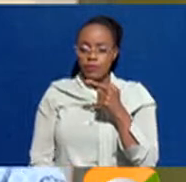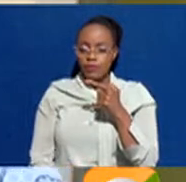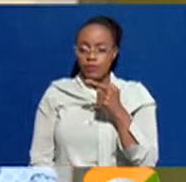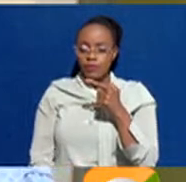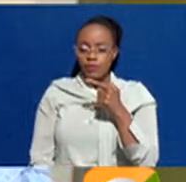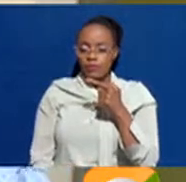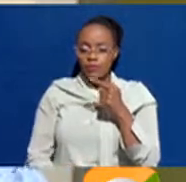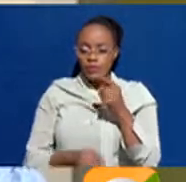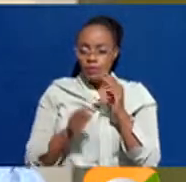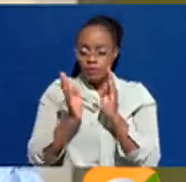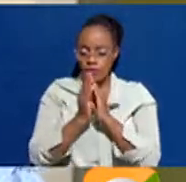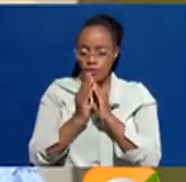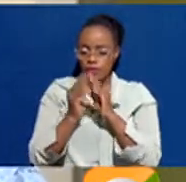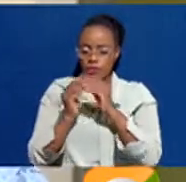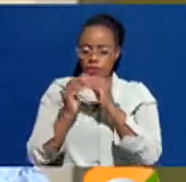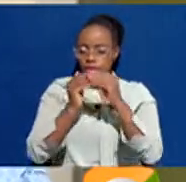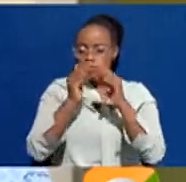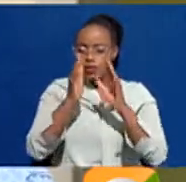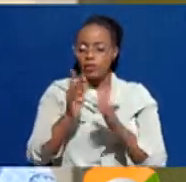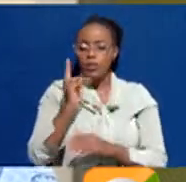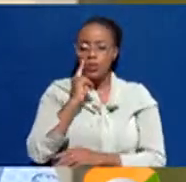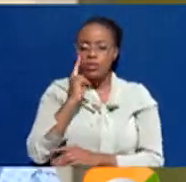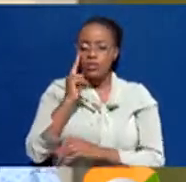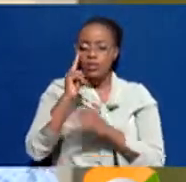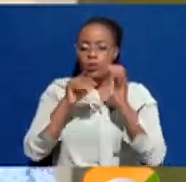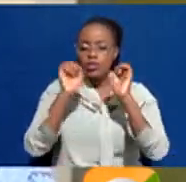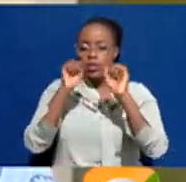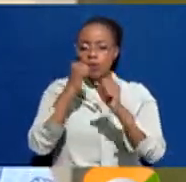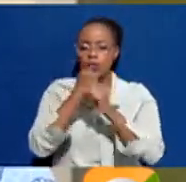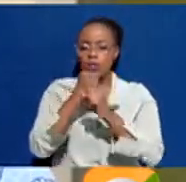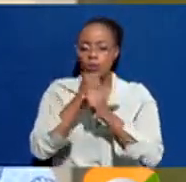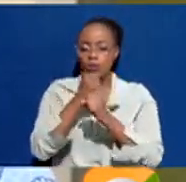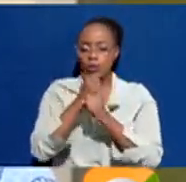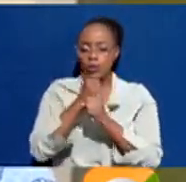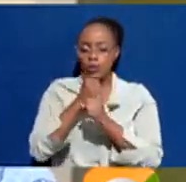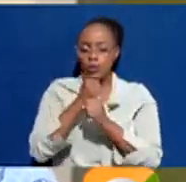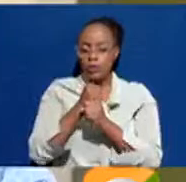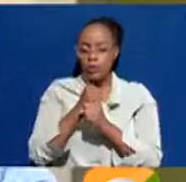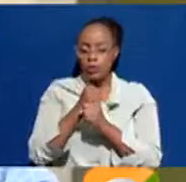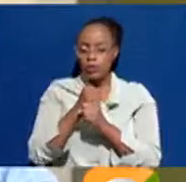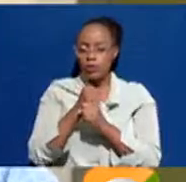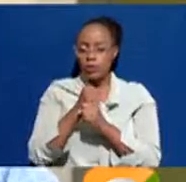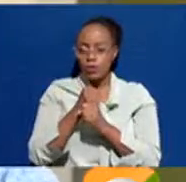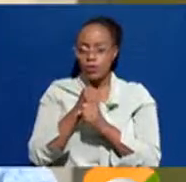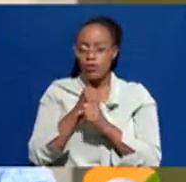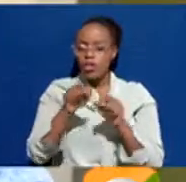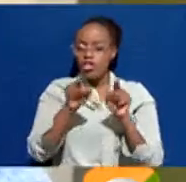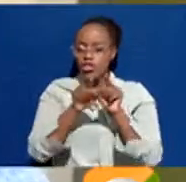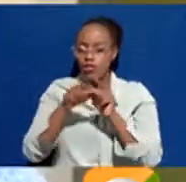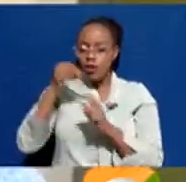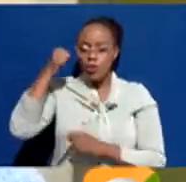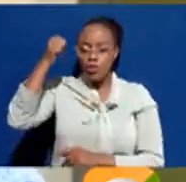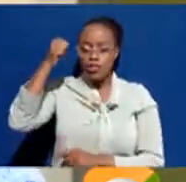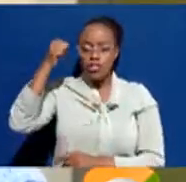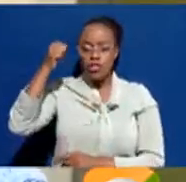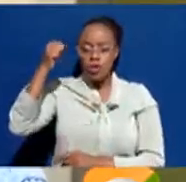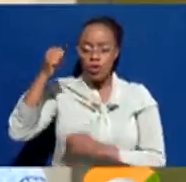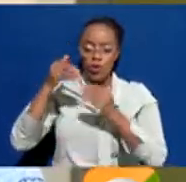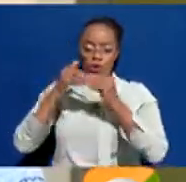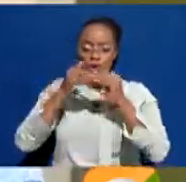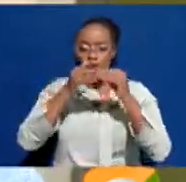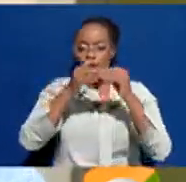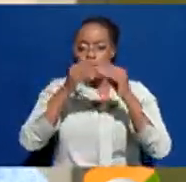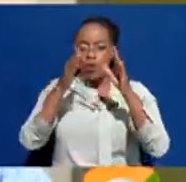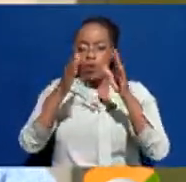a meeting as a leadership to see what it is that we can do as the political leadership and the security teams in